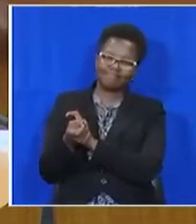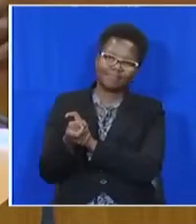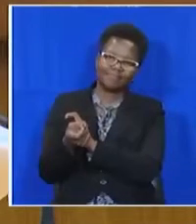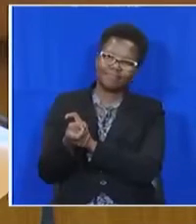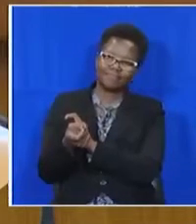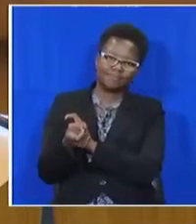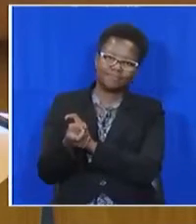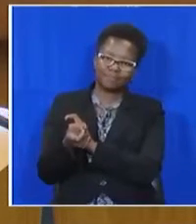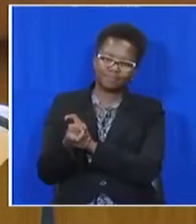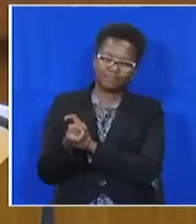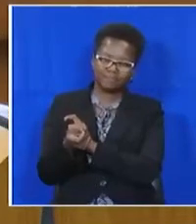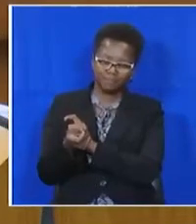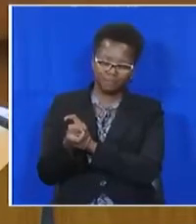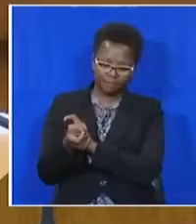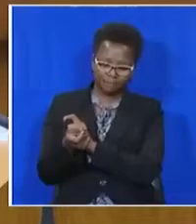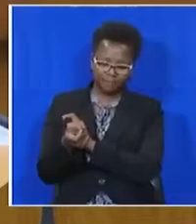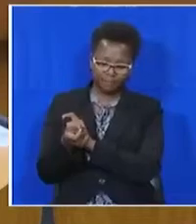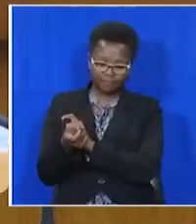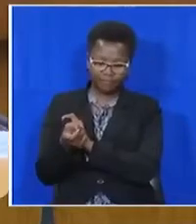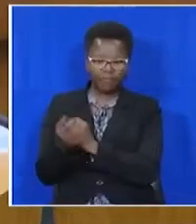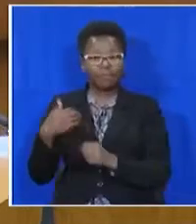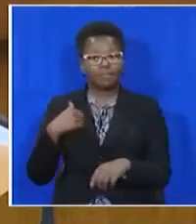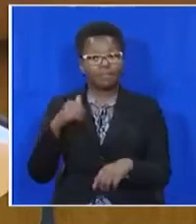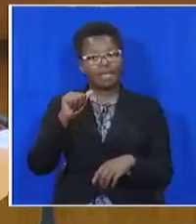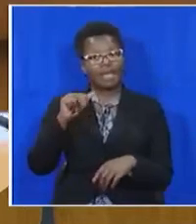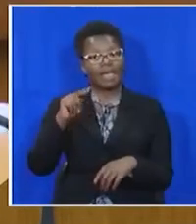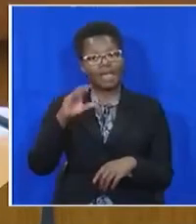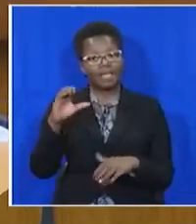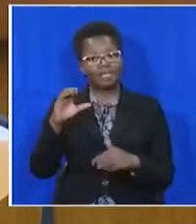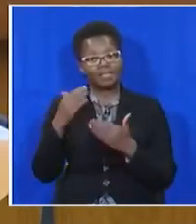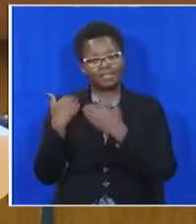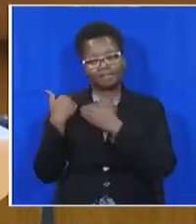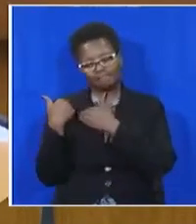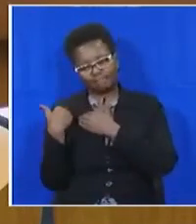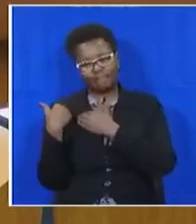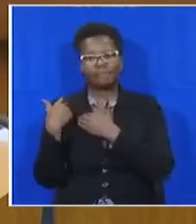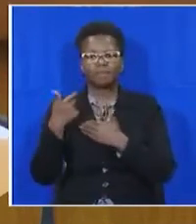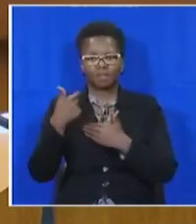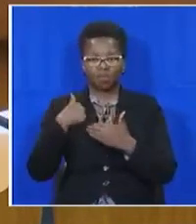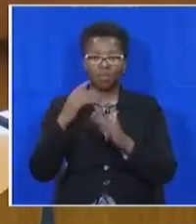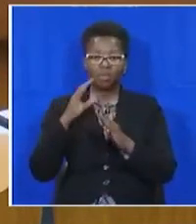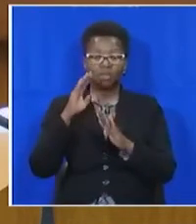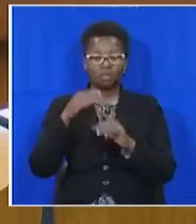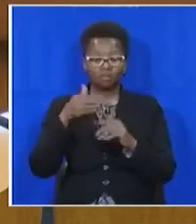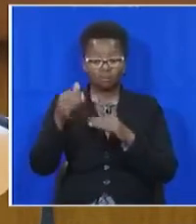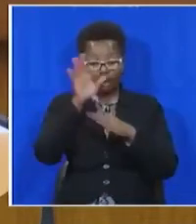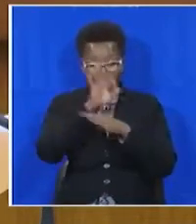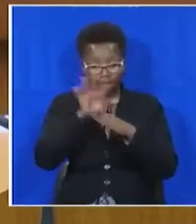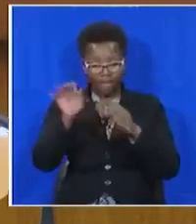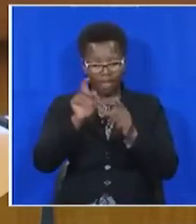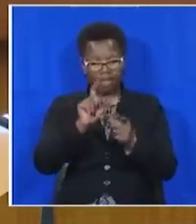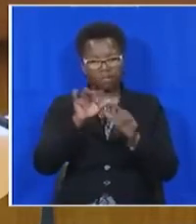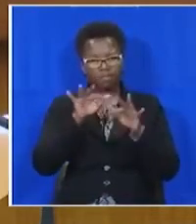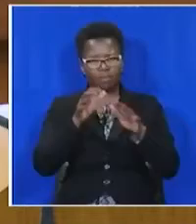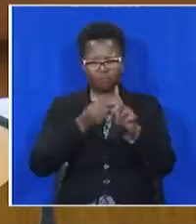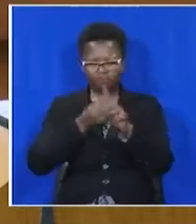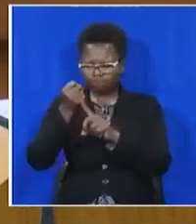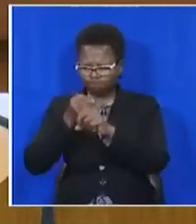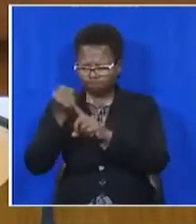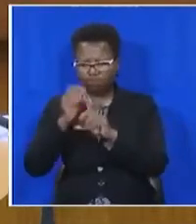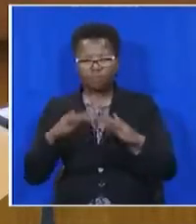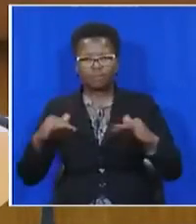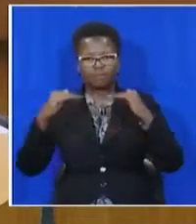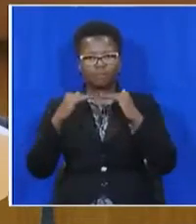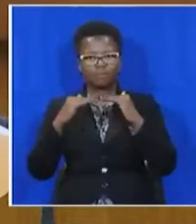their own making. The ANC is duty-bound through its revolutionary program, its radical